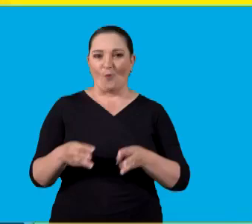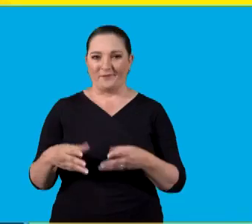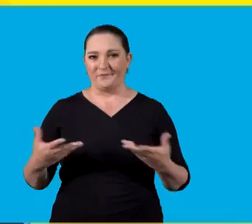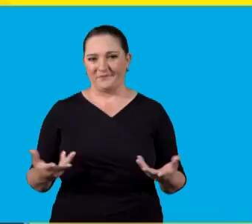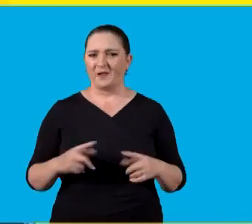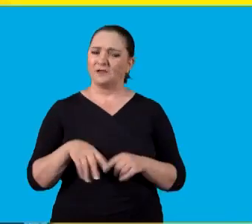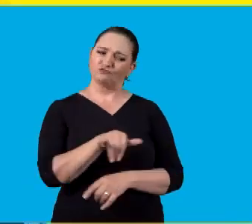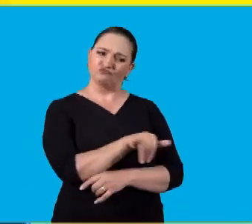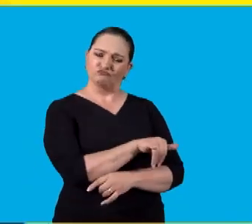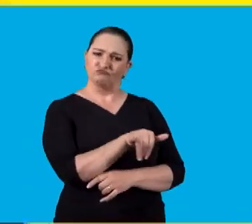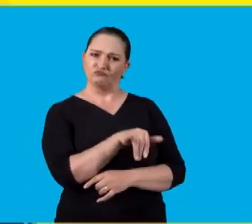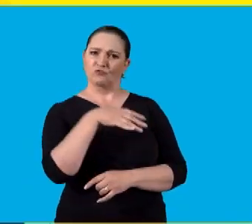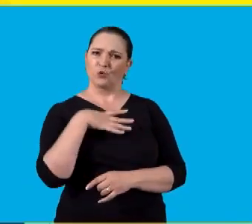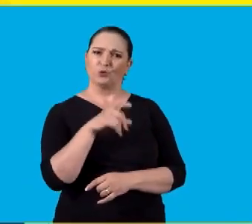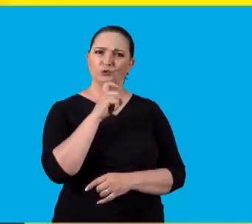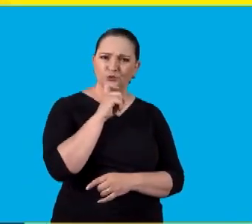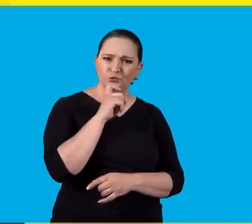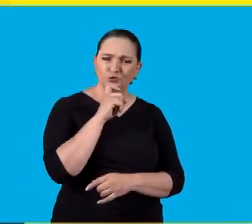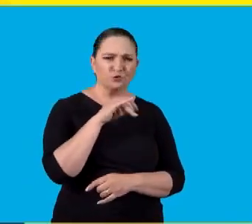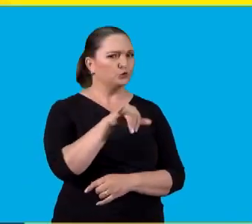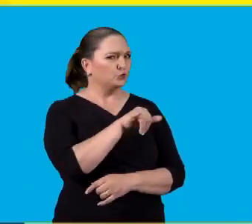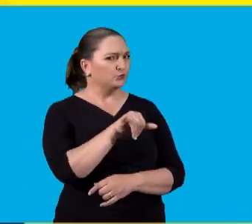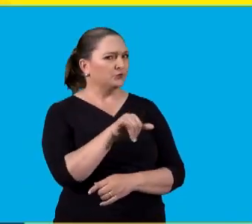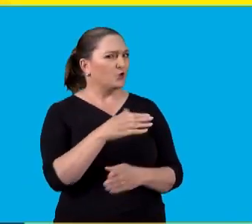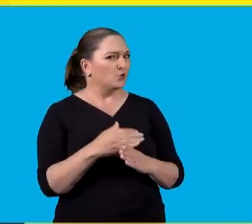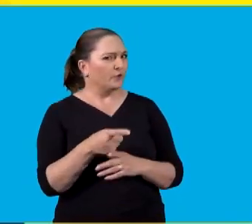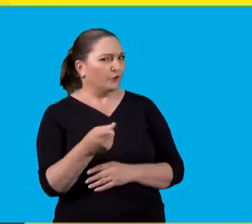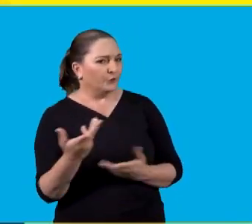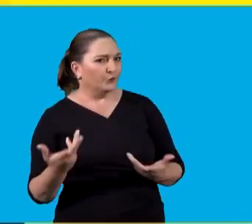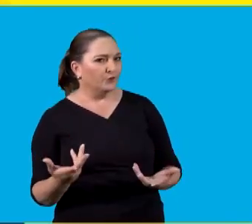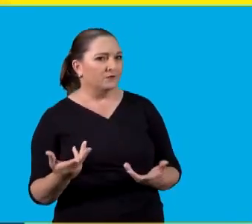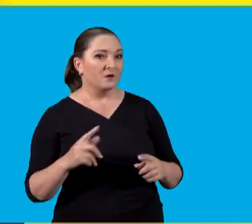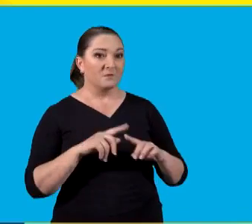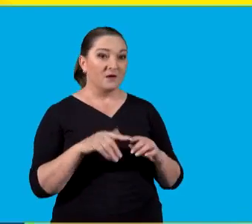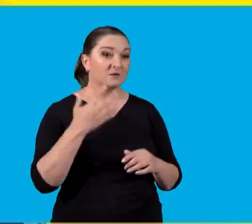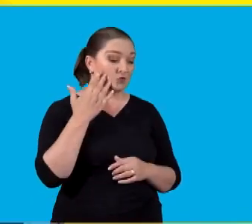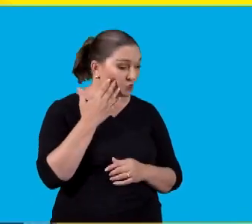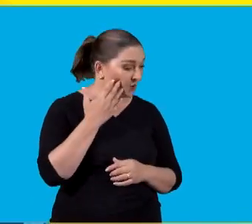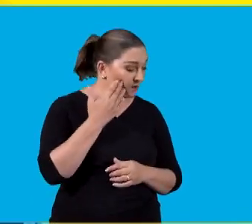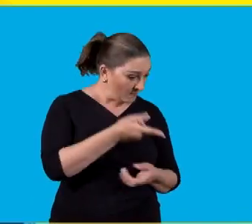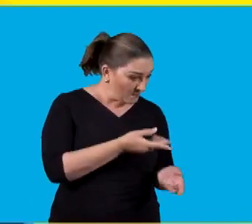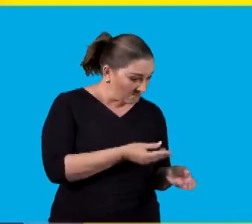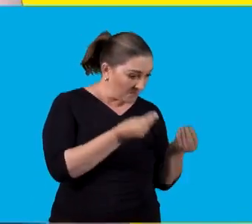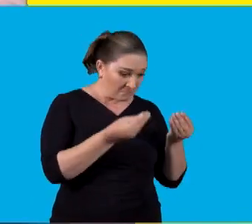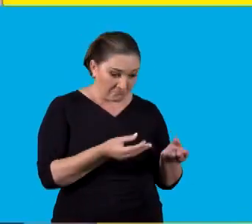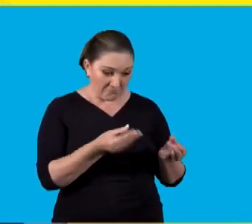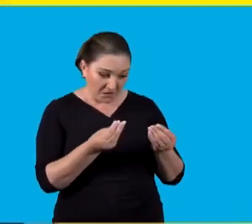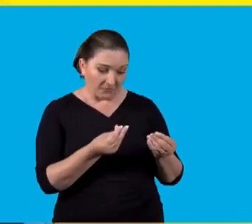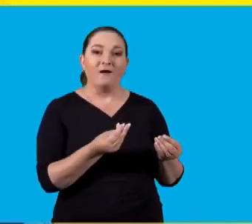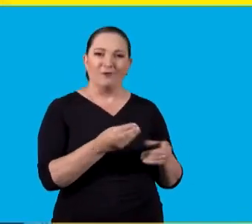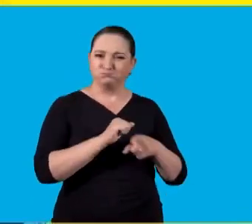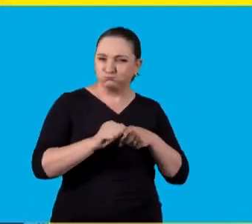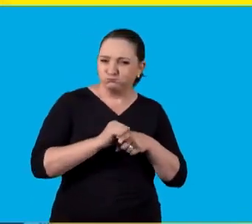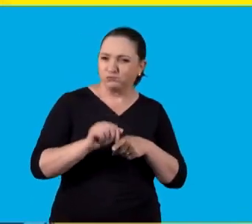would be wise if you can choose which method works for you. And when you get that method, make sure you understand it. Practice